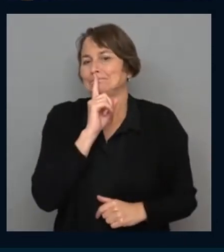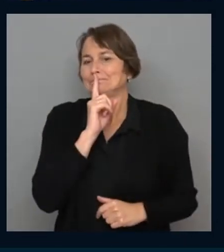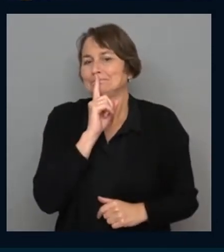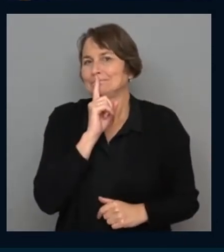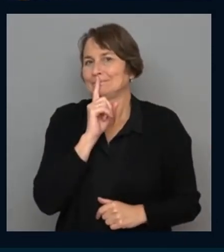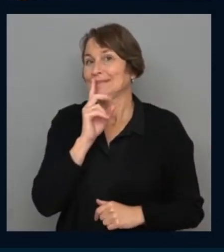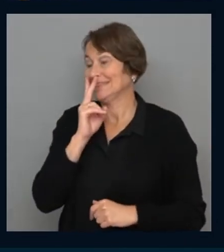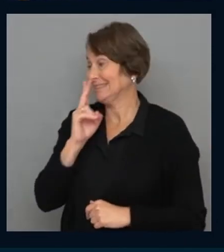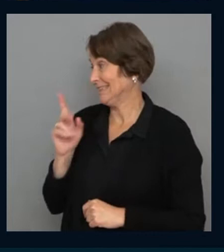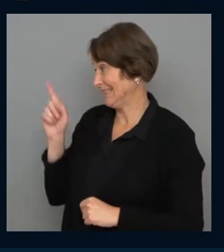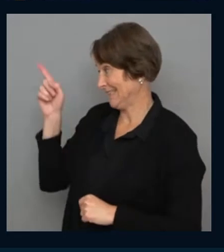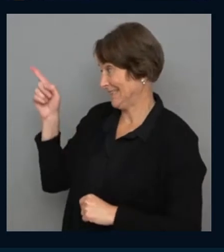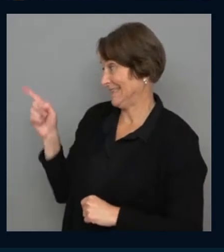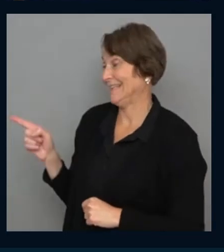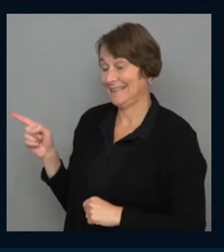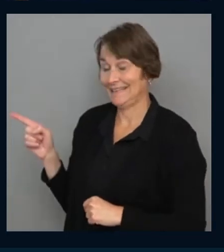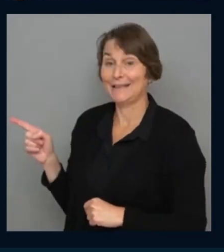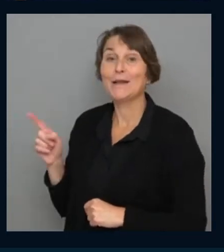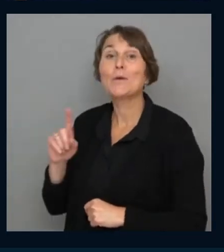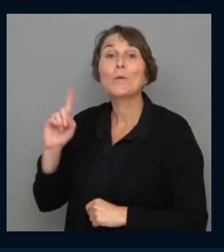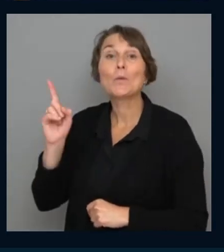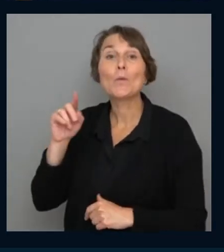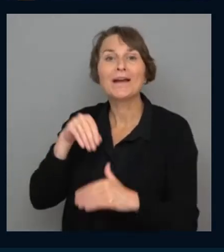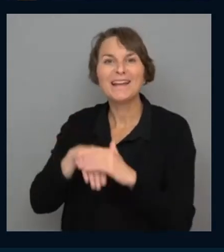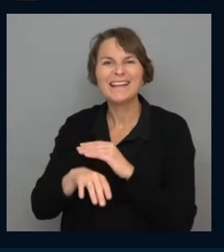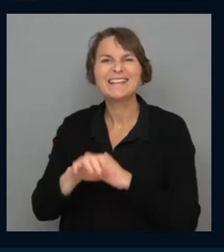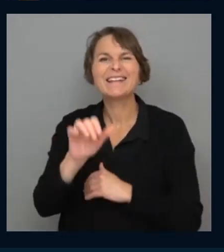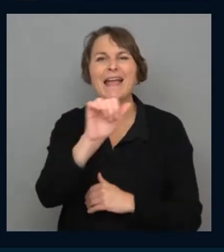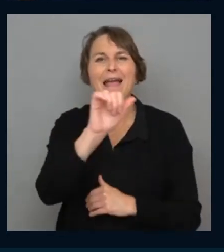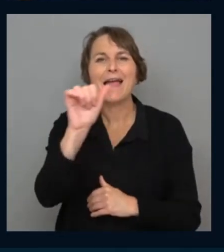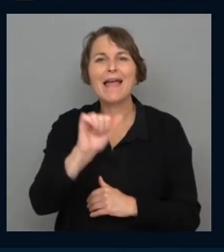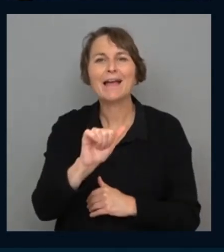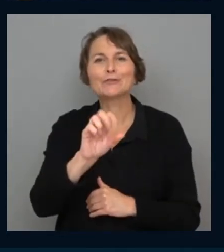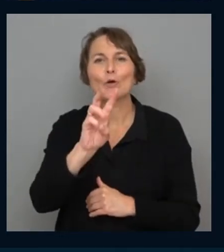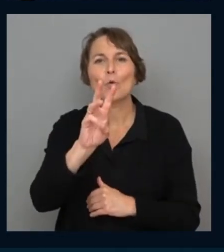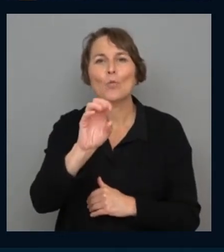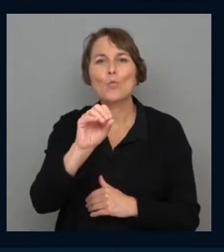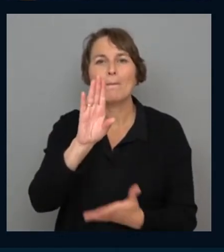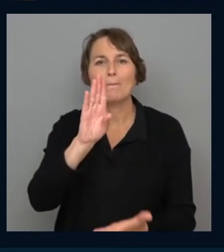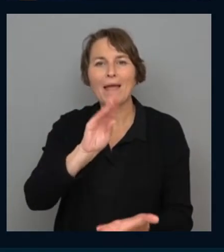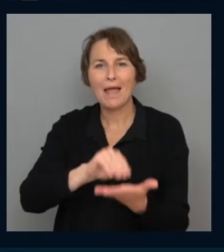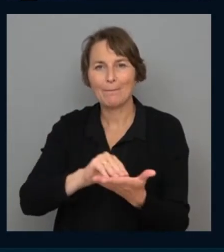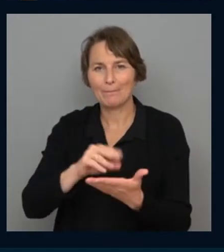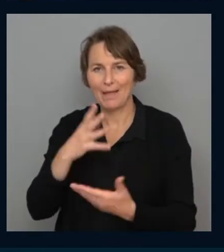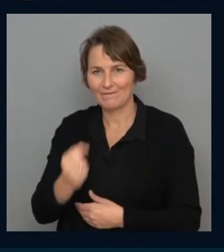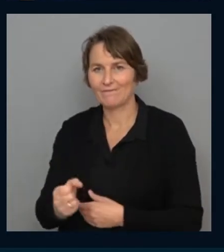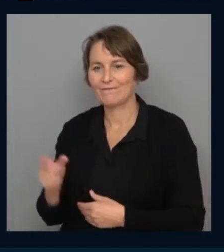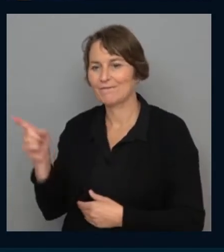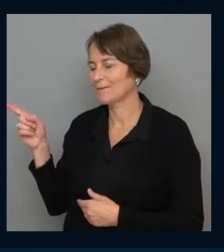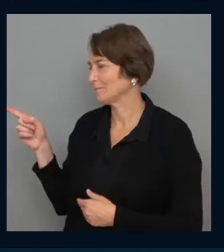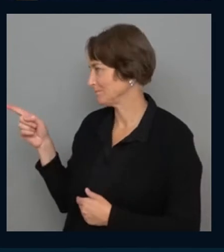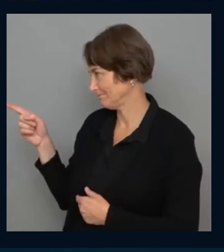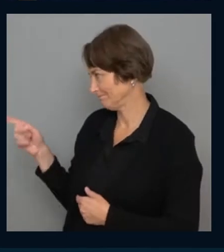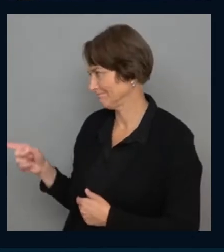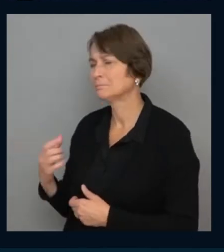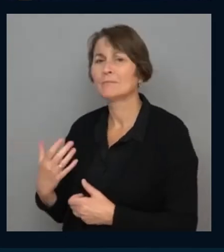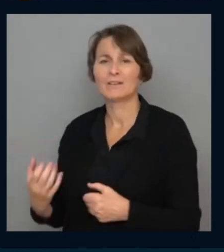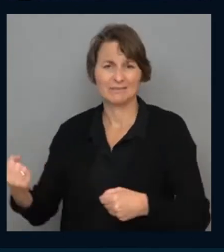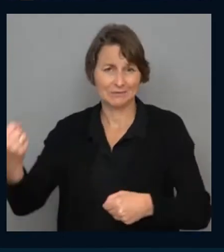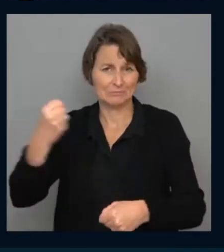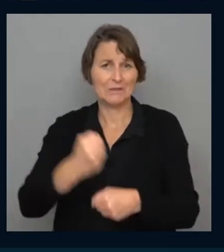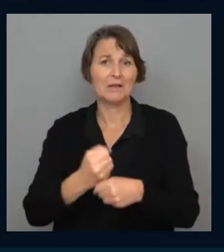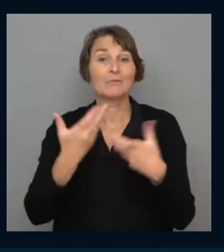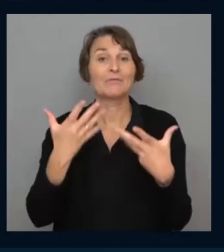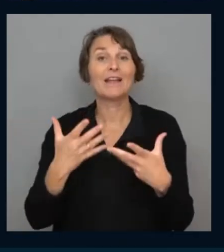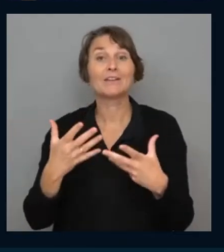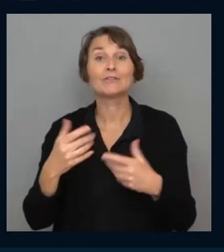Traders is actually in an Azure web app, okay? So I have my production environment here. I've set it up. So we're going to deploy to that.